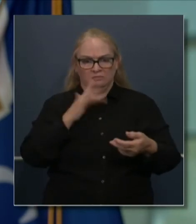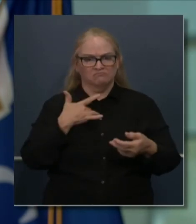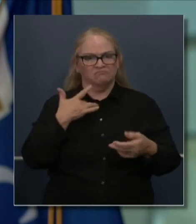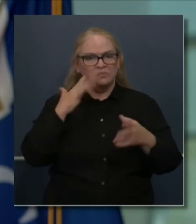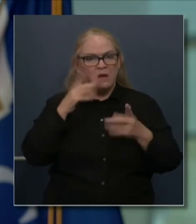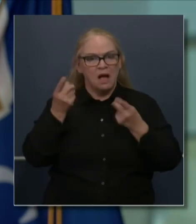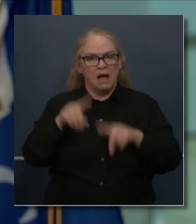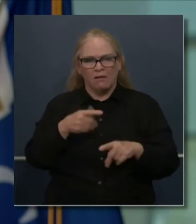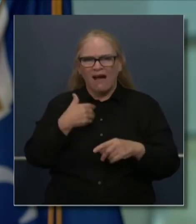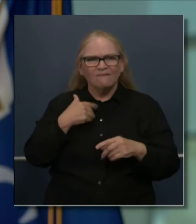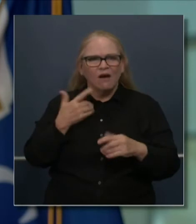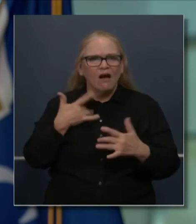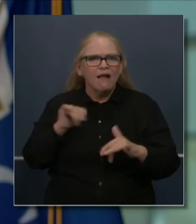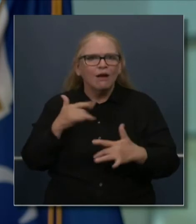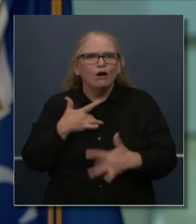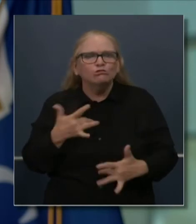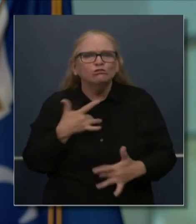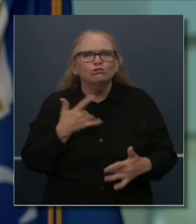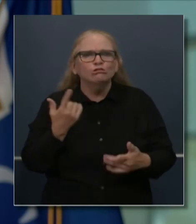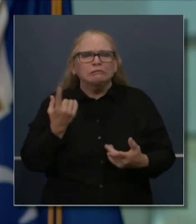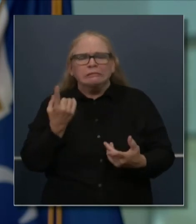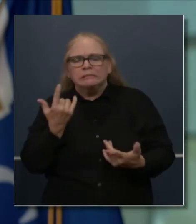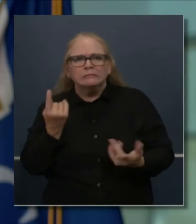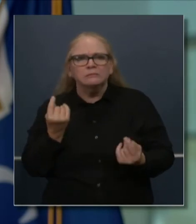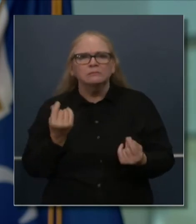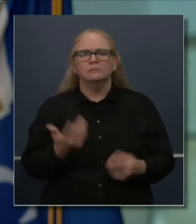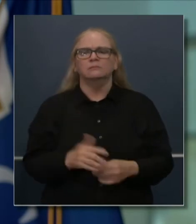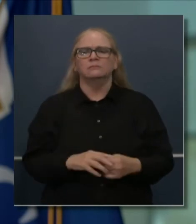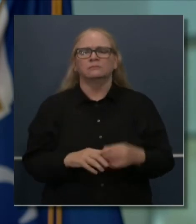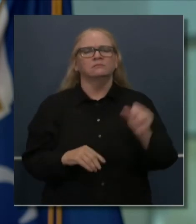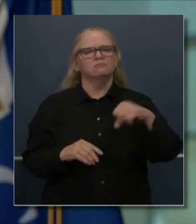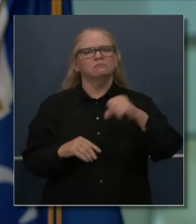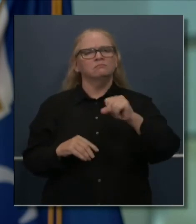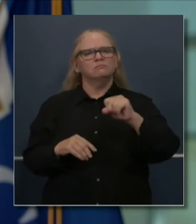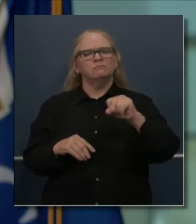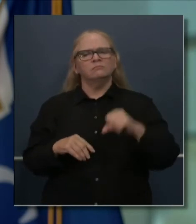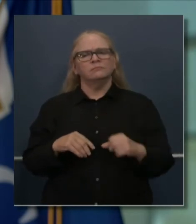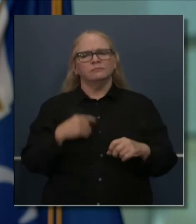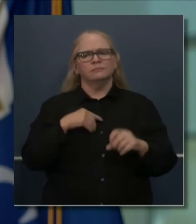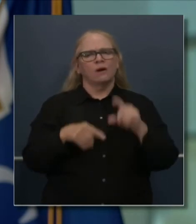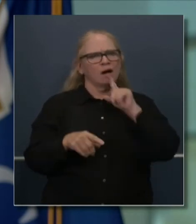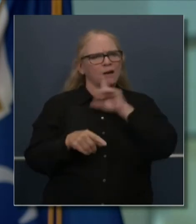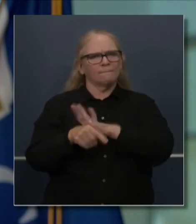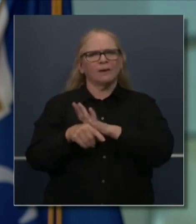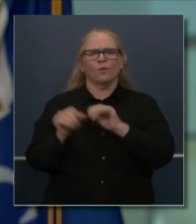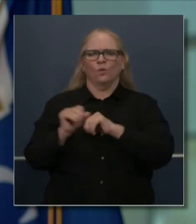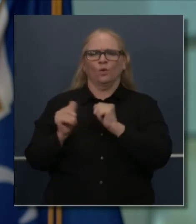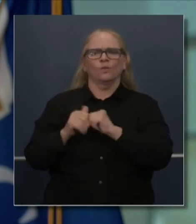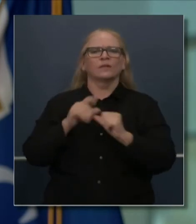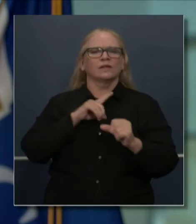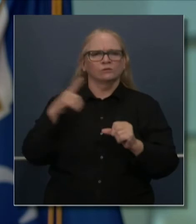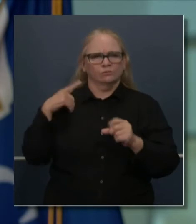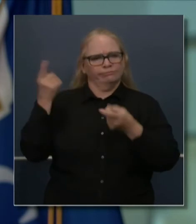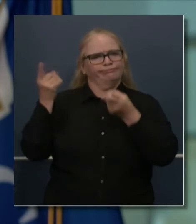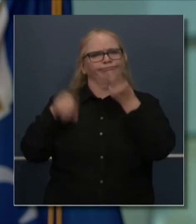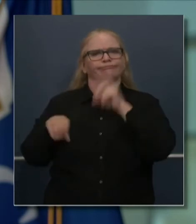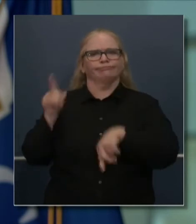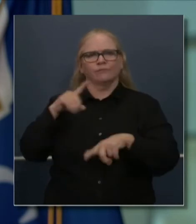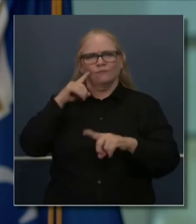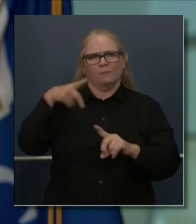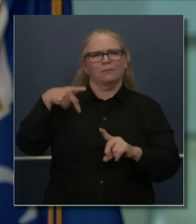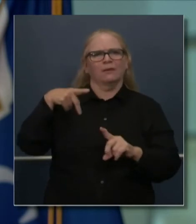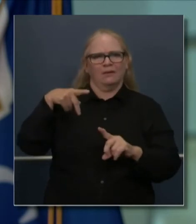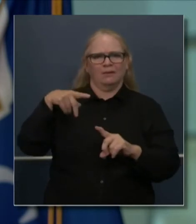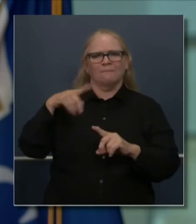it passes? We're working hard to ensure it passes. We're committed, not just interested in that process. We've made tremendous progress as part of a broader